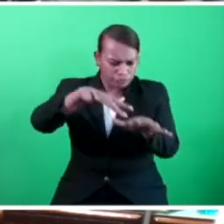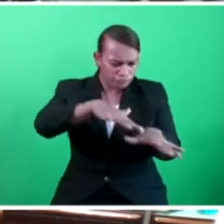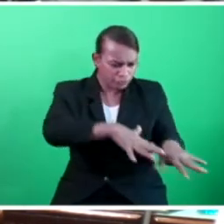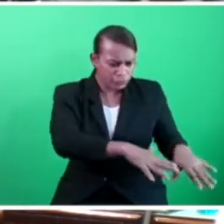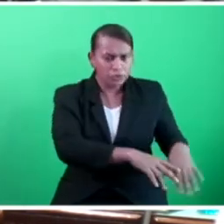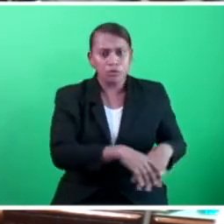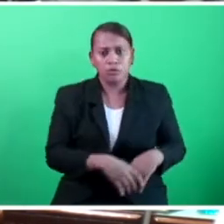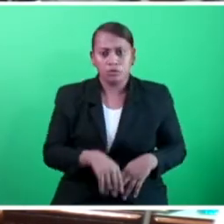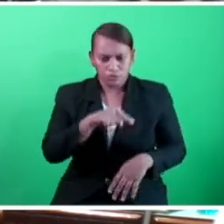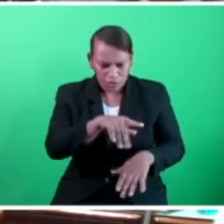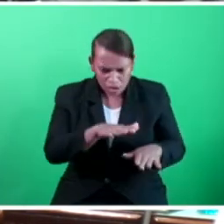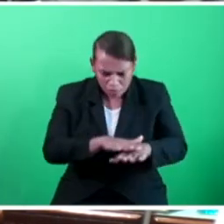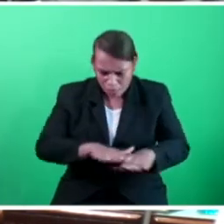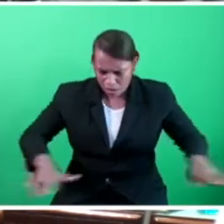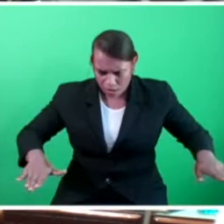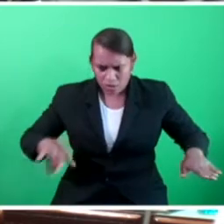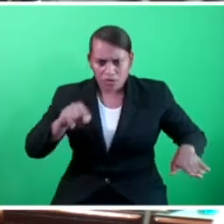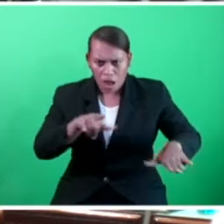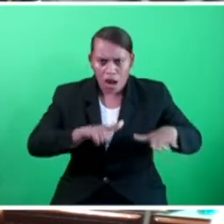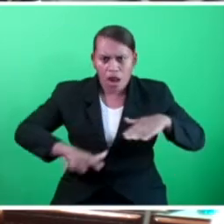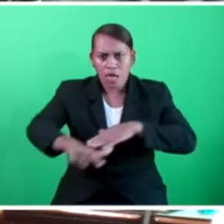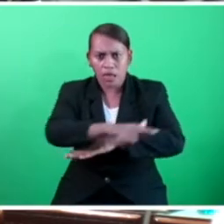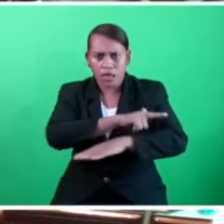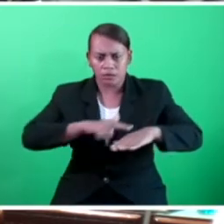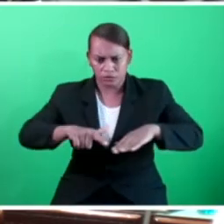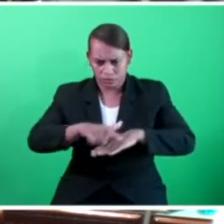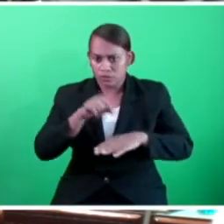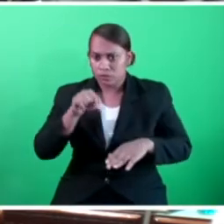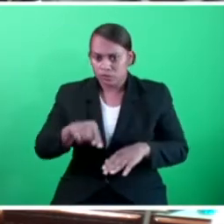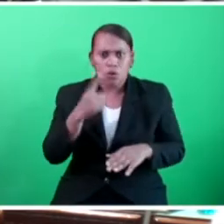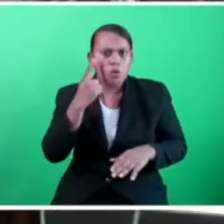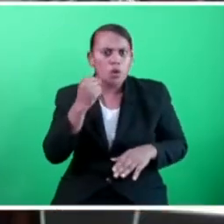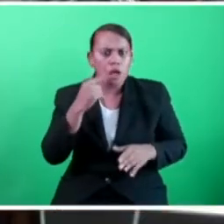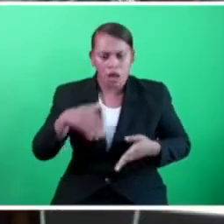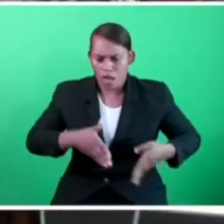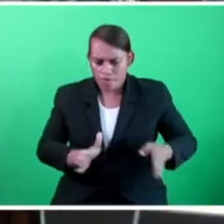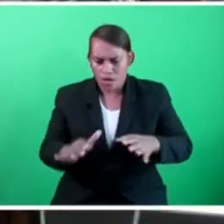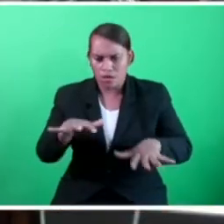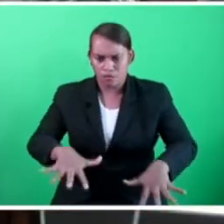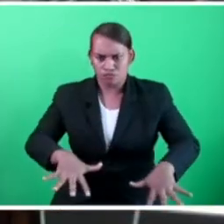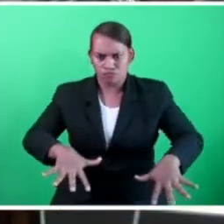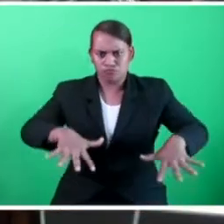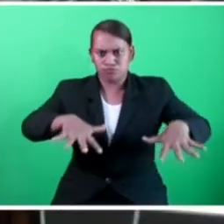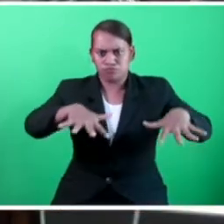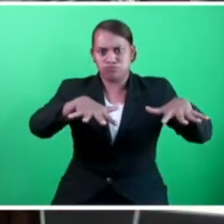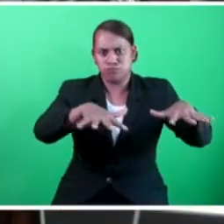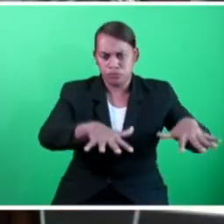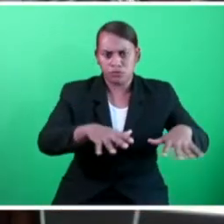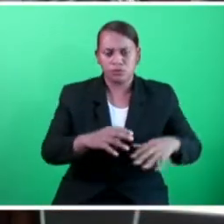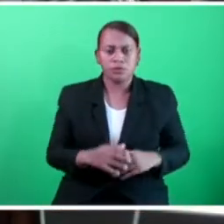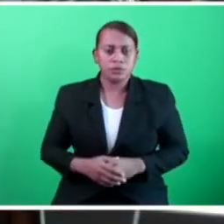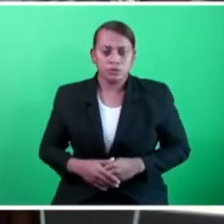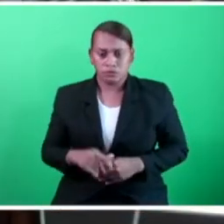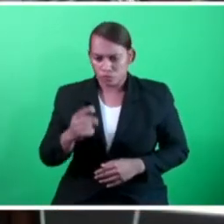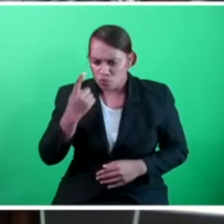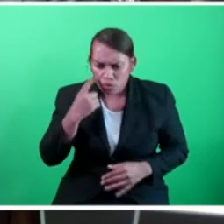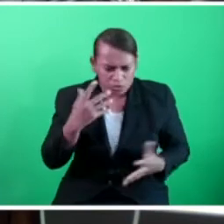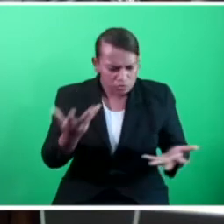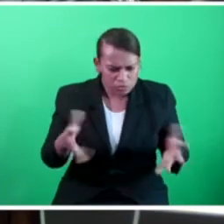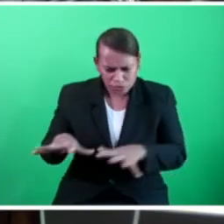floodplains, and these waterways are becoming silted, and therefore the capacity of discharge of the waterways is being